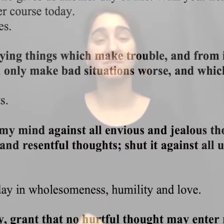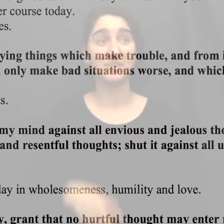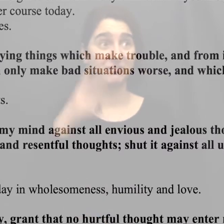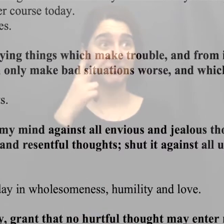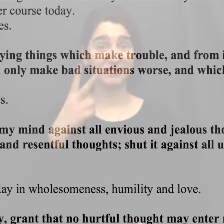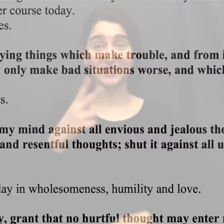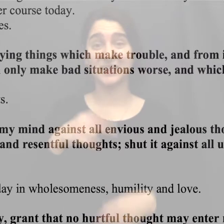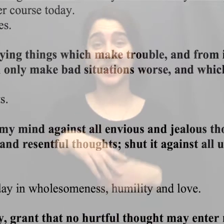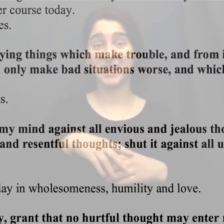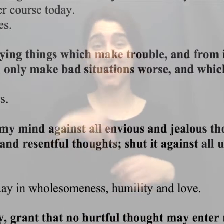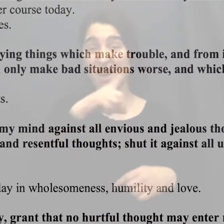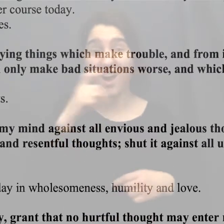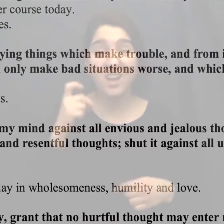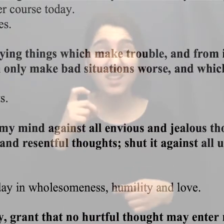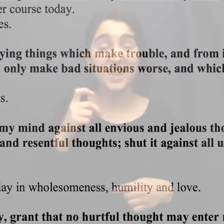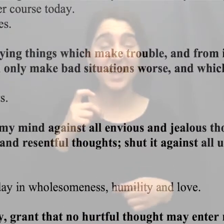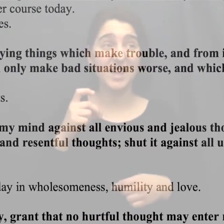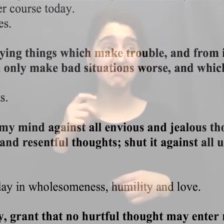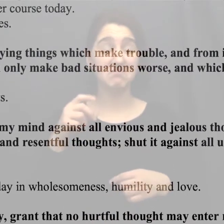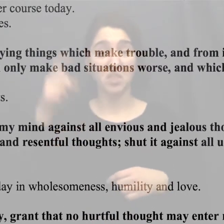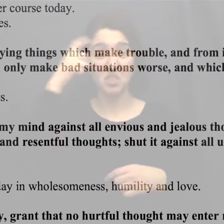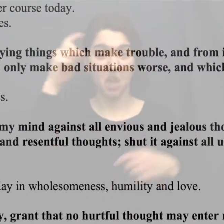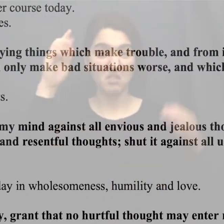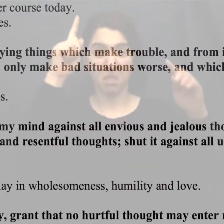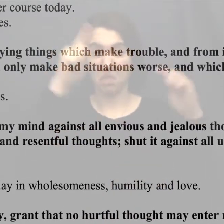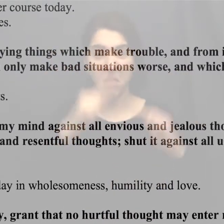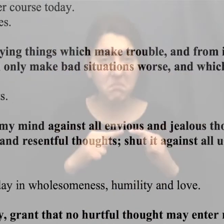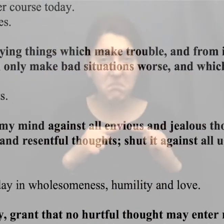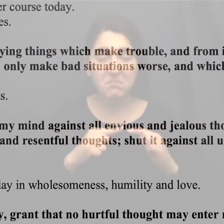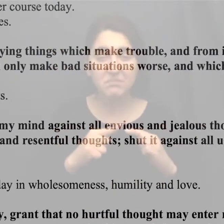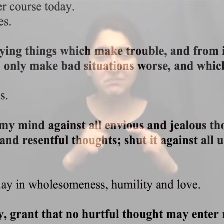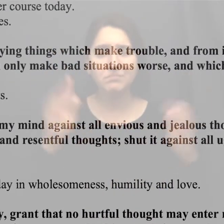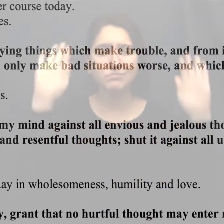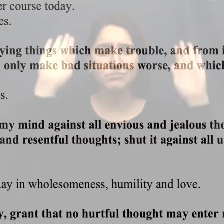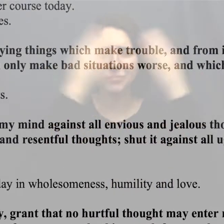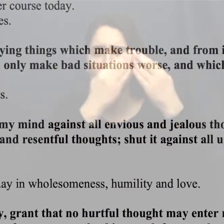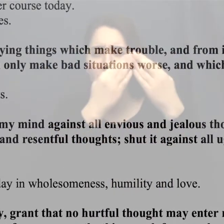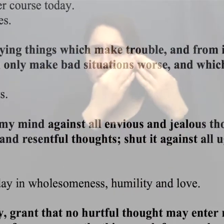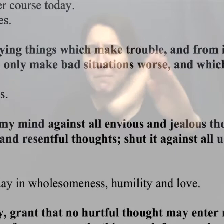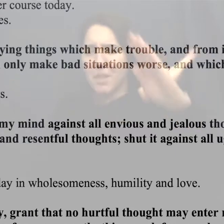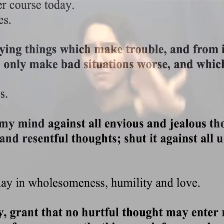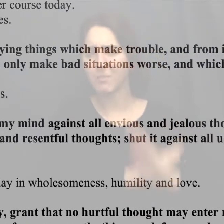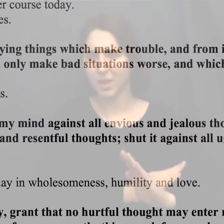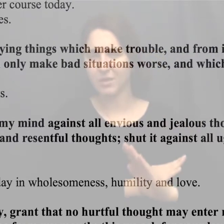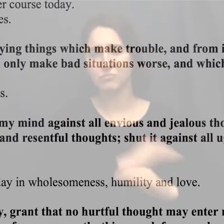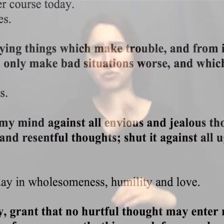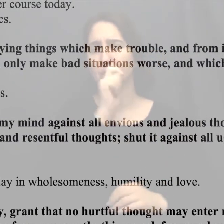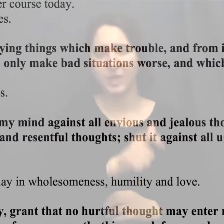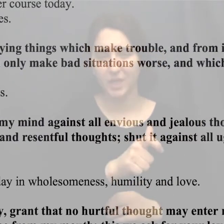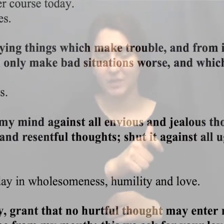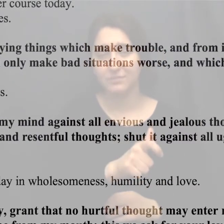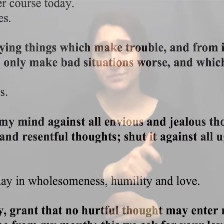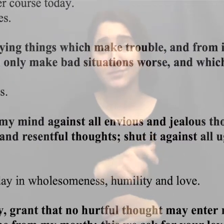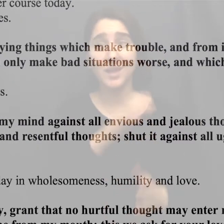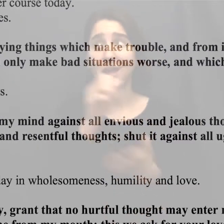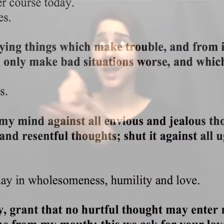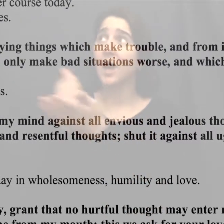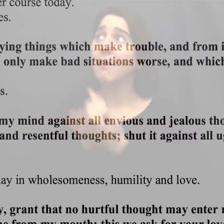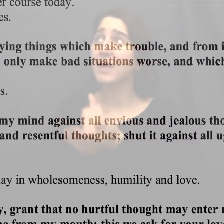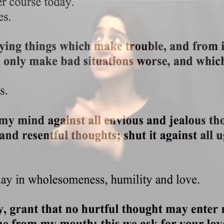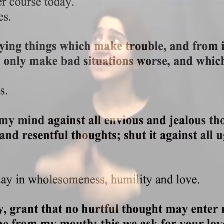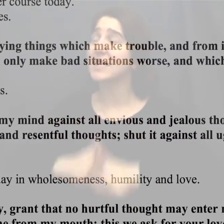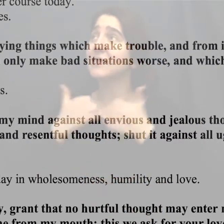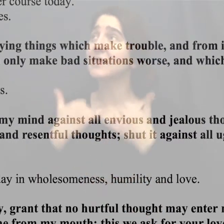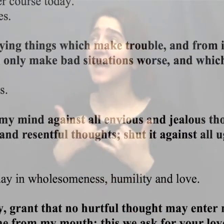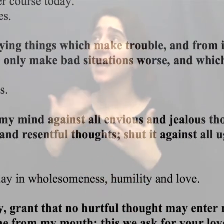thoughts. Shut it against all ugly and demeaning thoughts. Help us to live today in